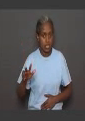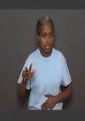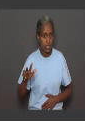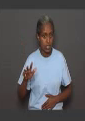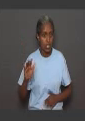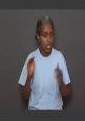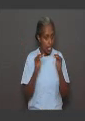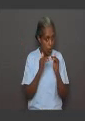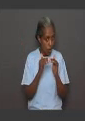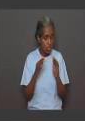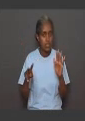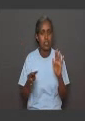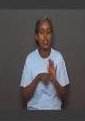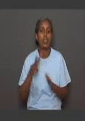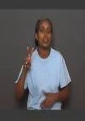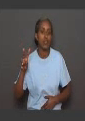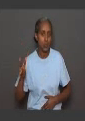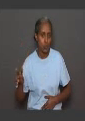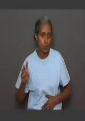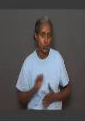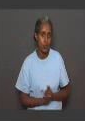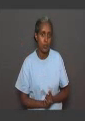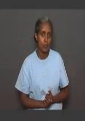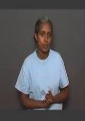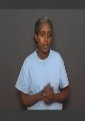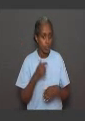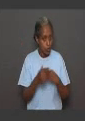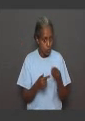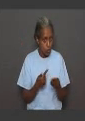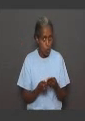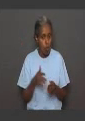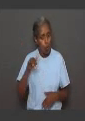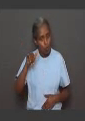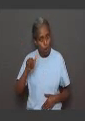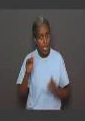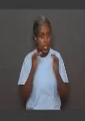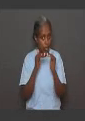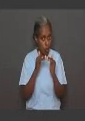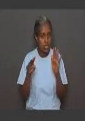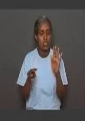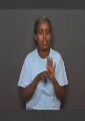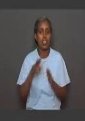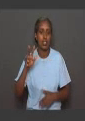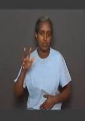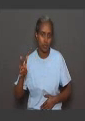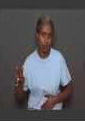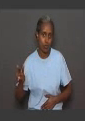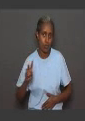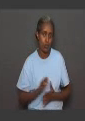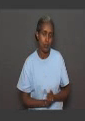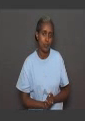-6 over 3 equals -2, so y